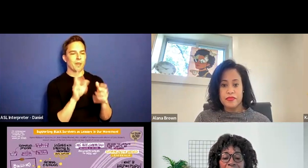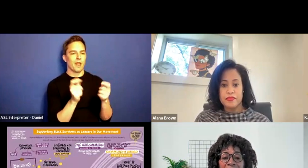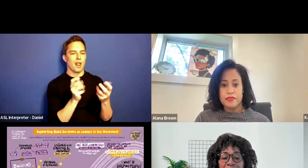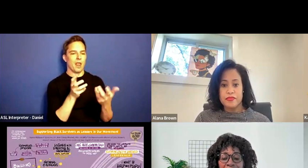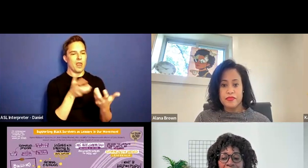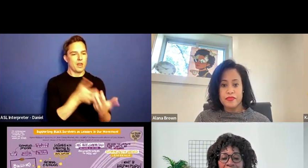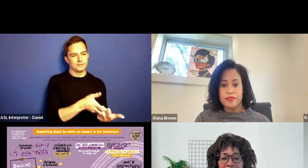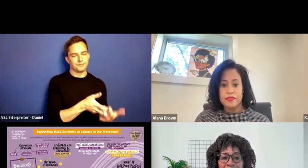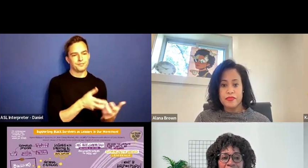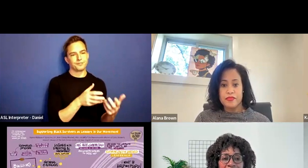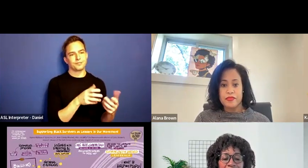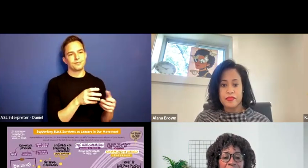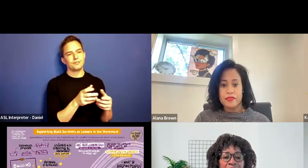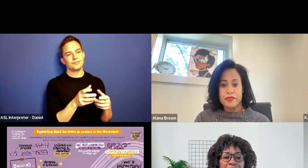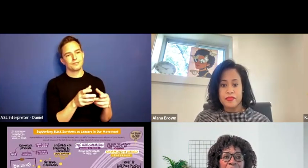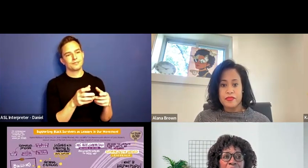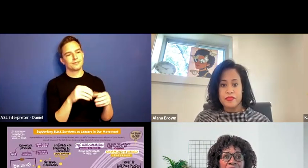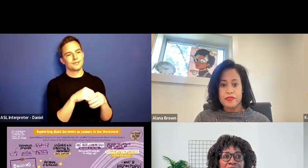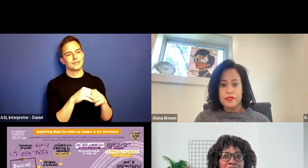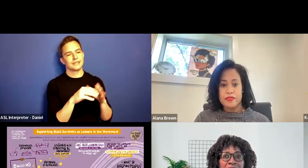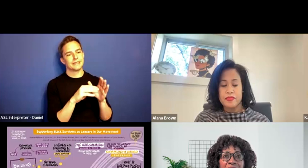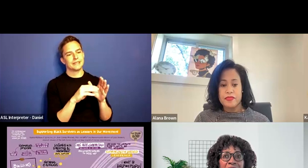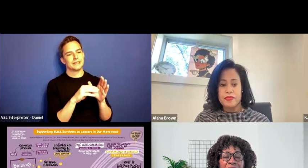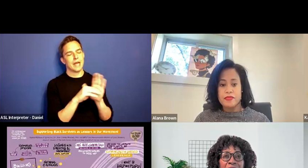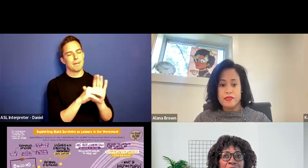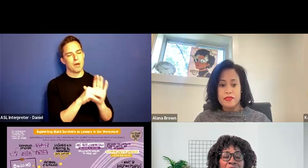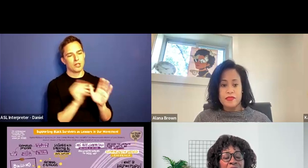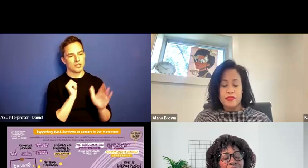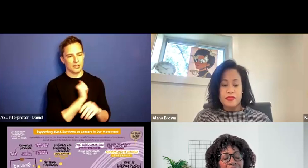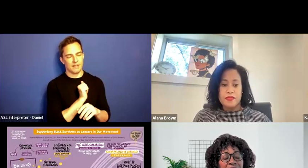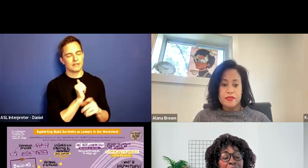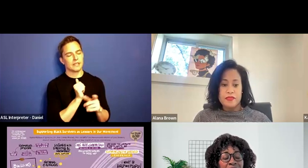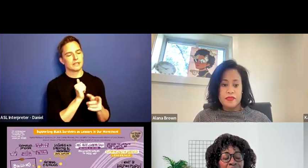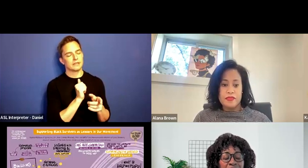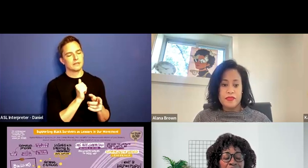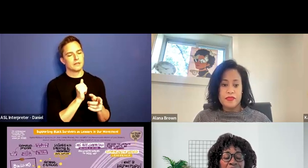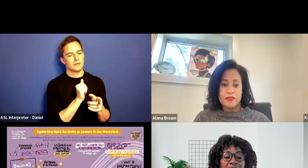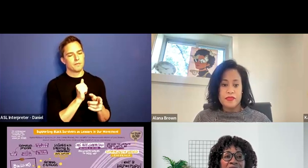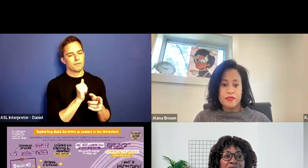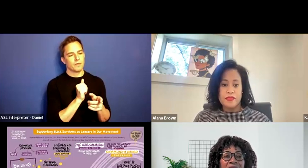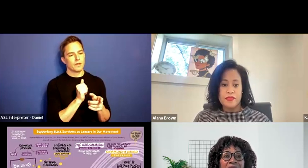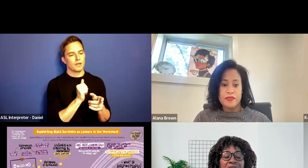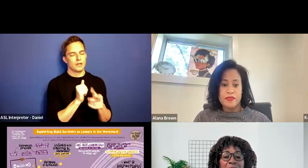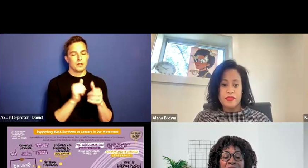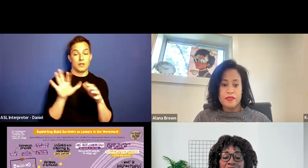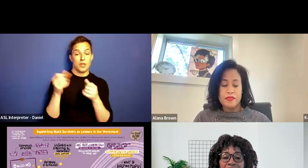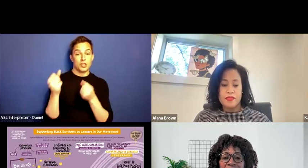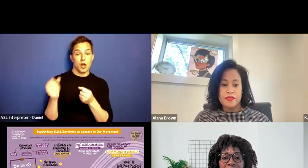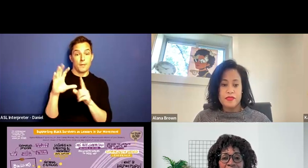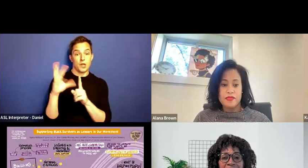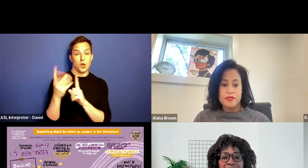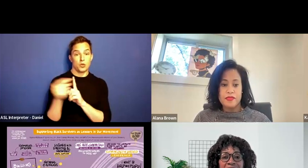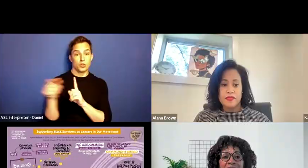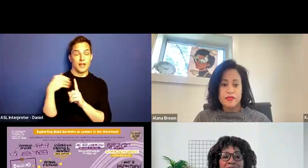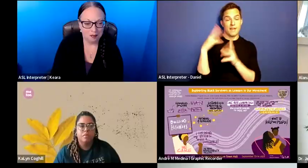even among ourselves, what the dominant culture has expectations